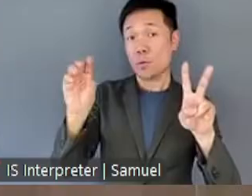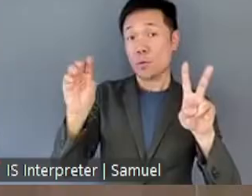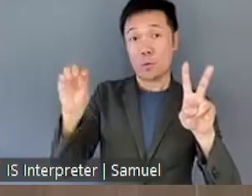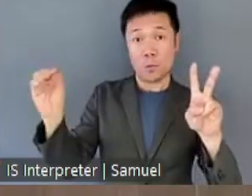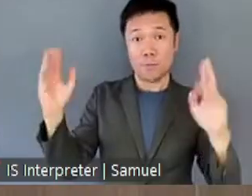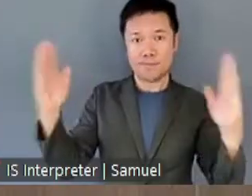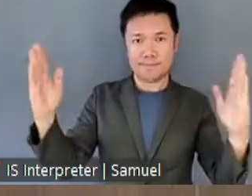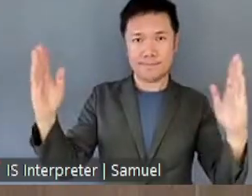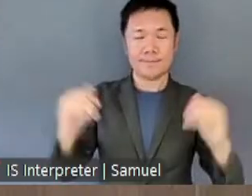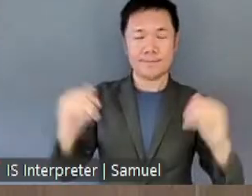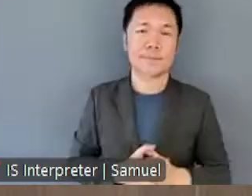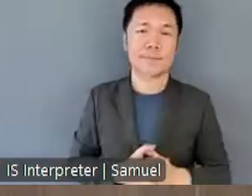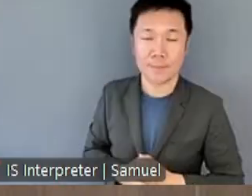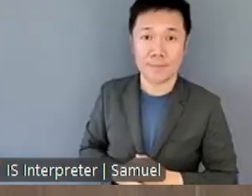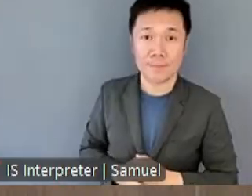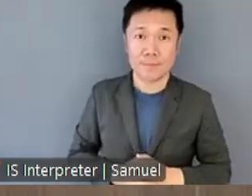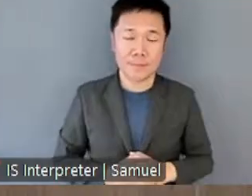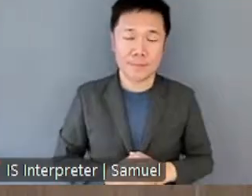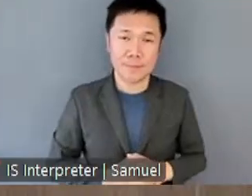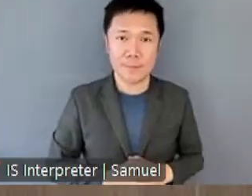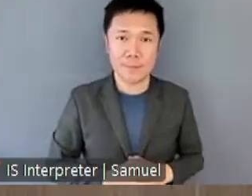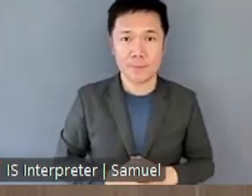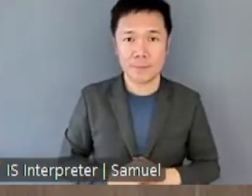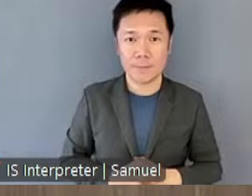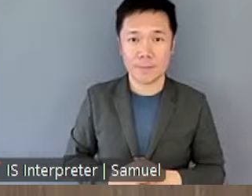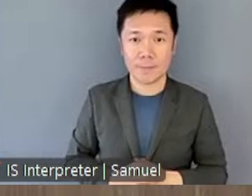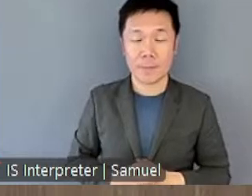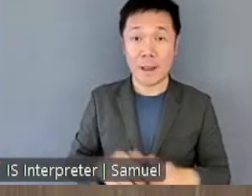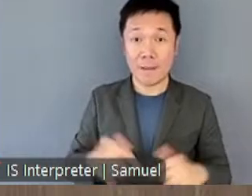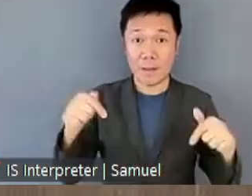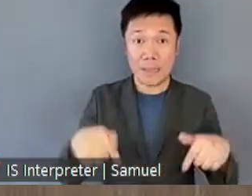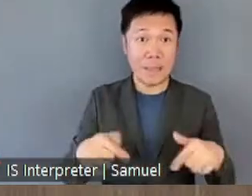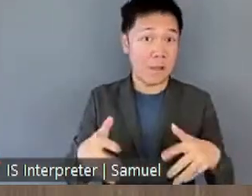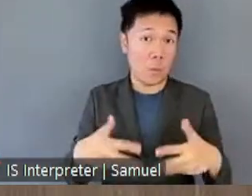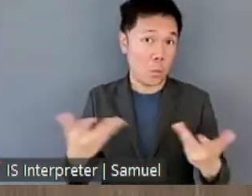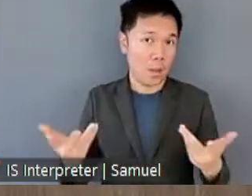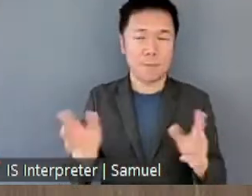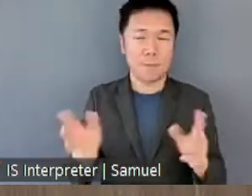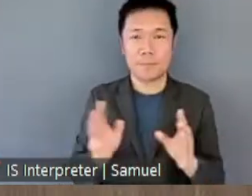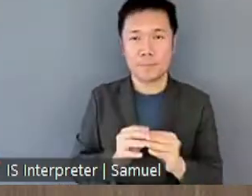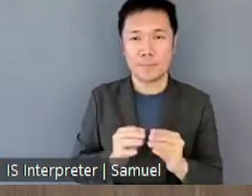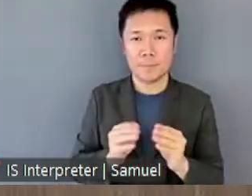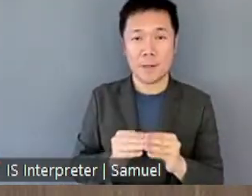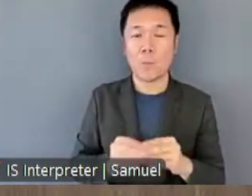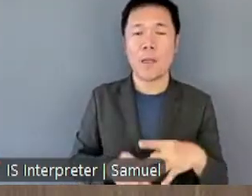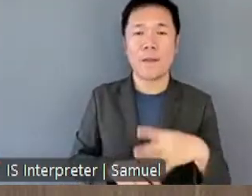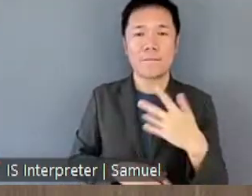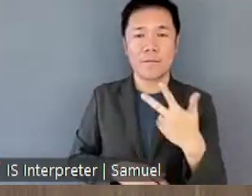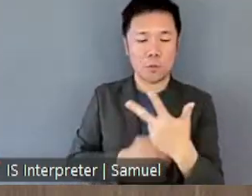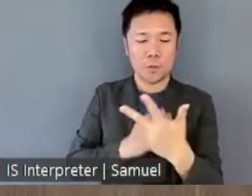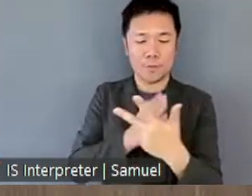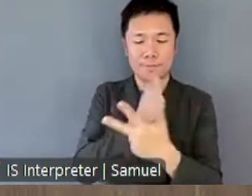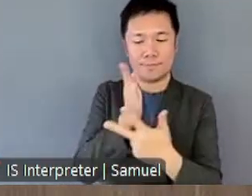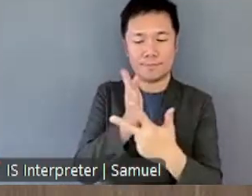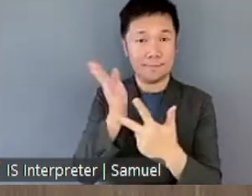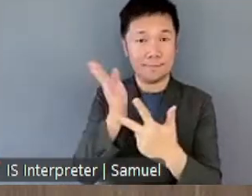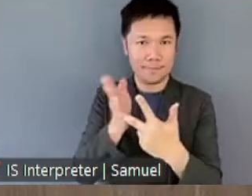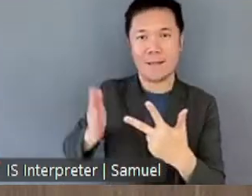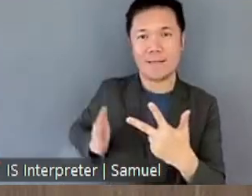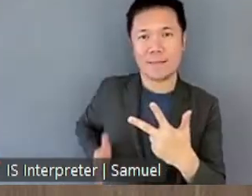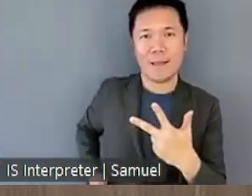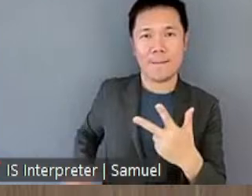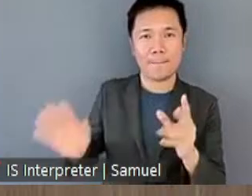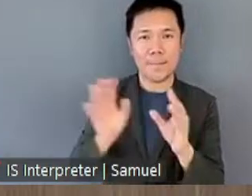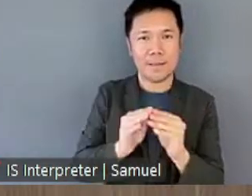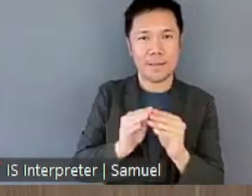today in this Congress Center. We have 3 side events planned,